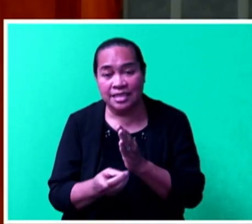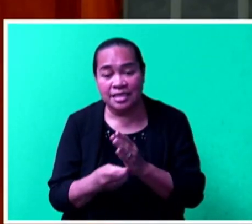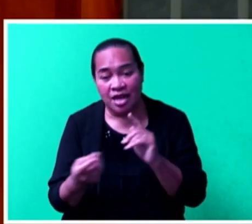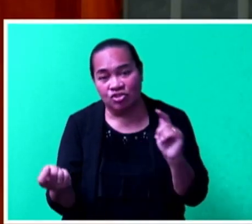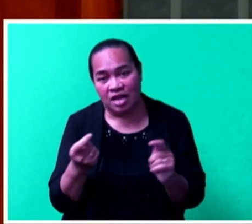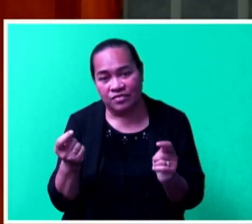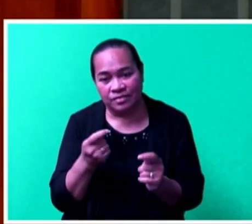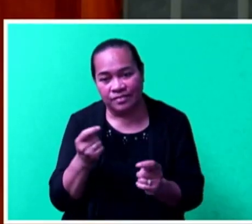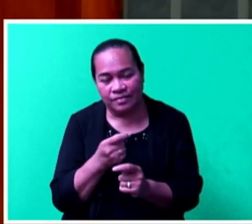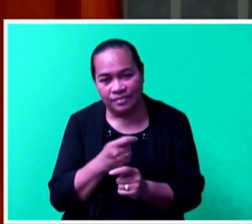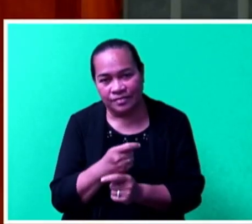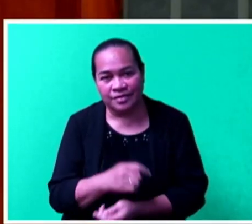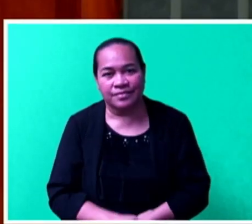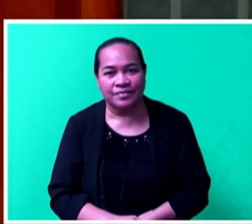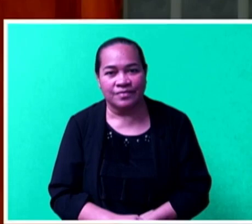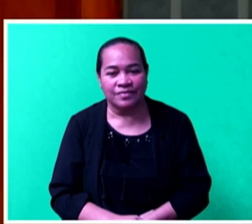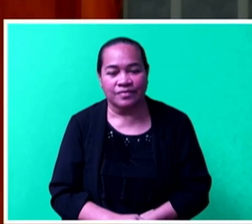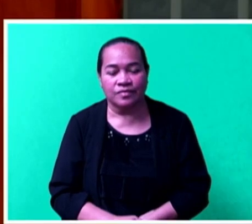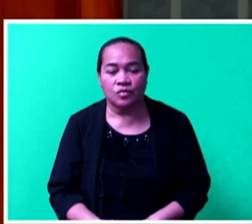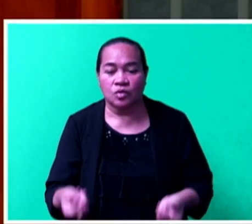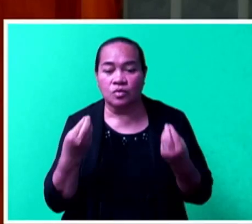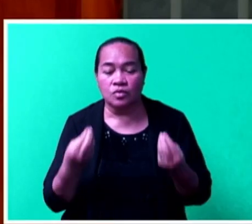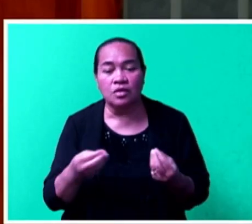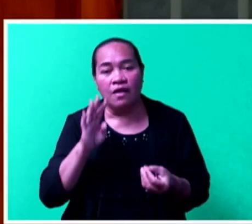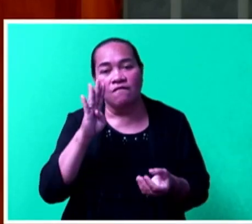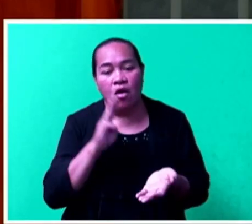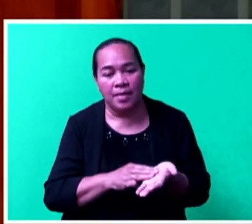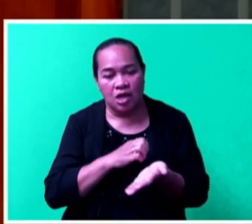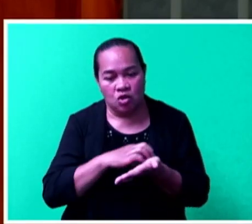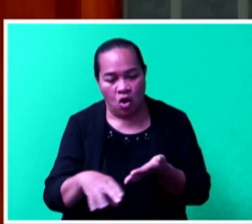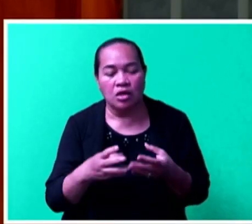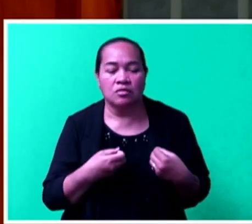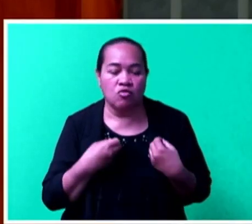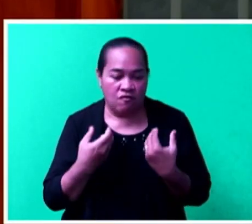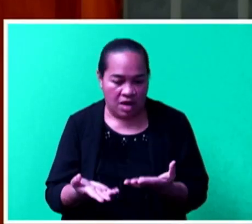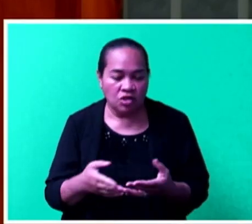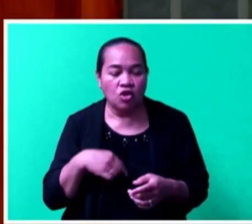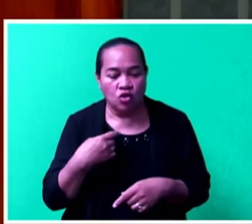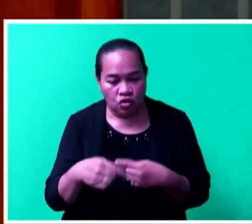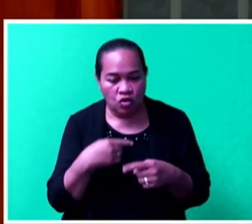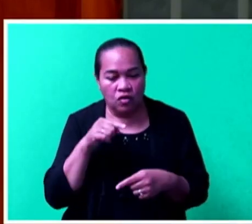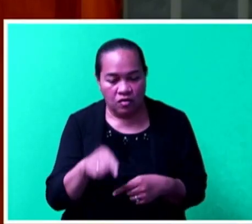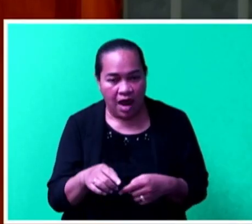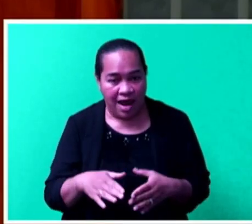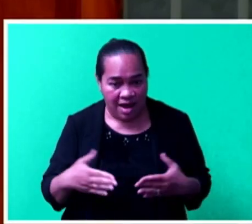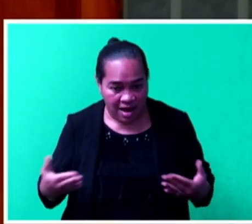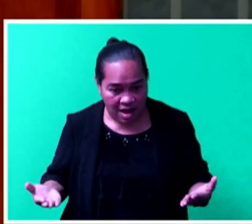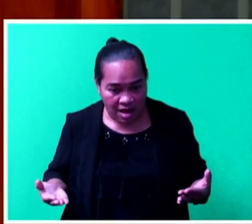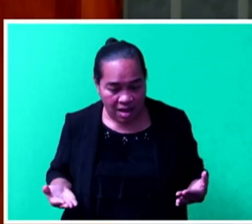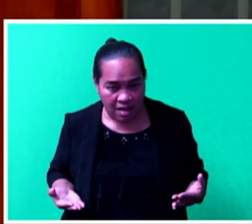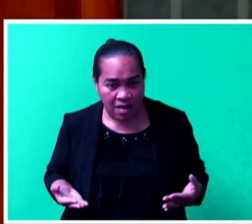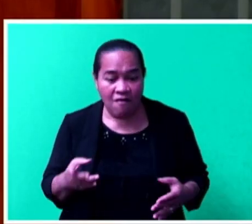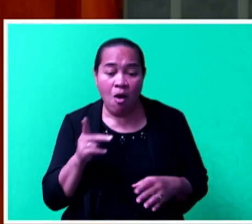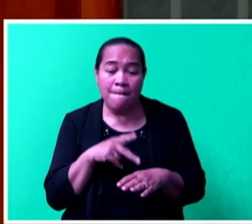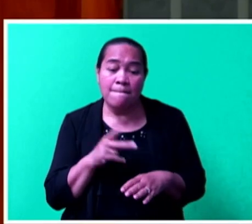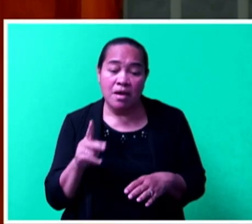transformation agenda. A total of 4 million is provided to continue with the rollout of the Business Now building